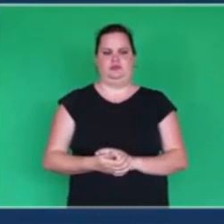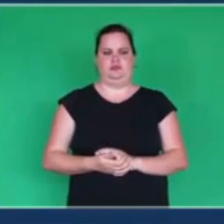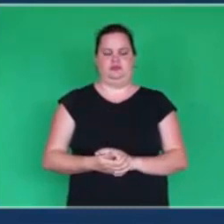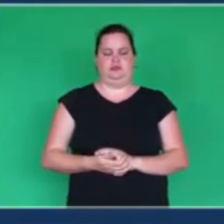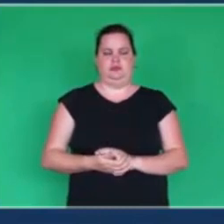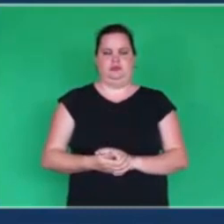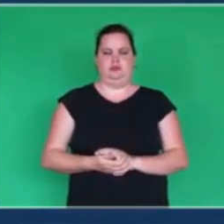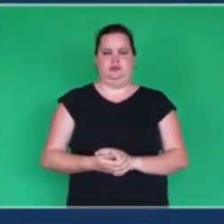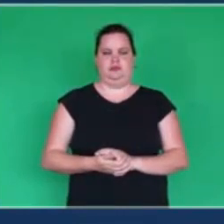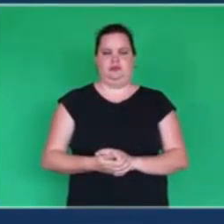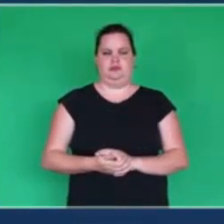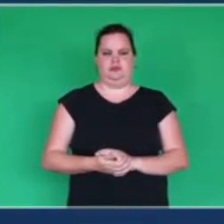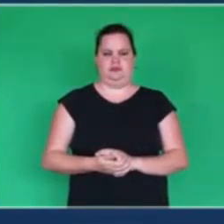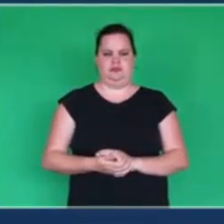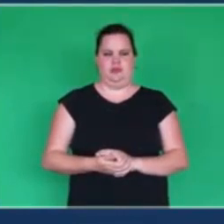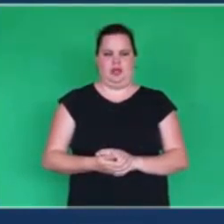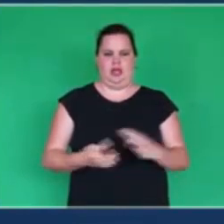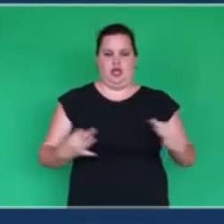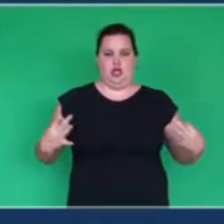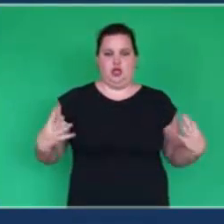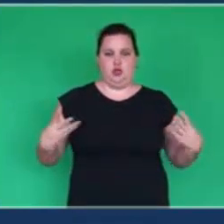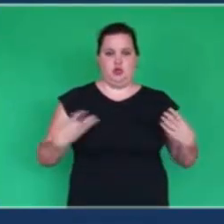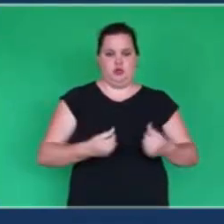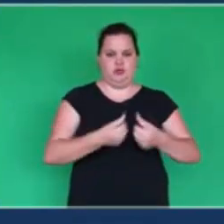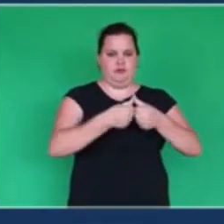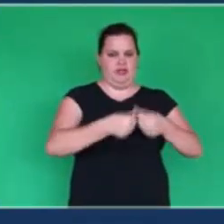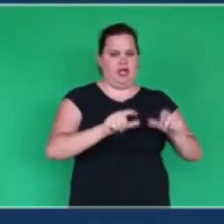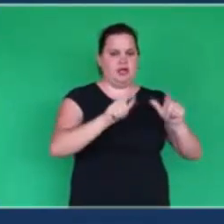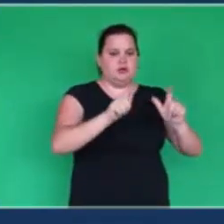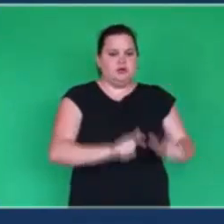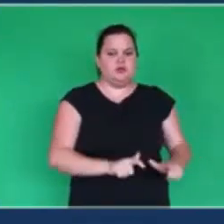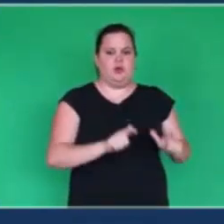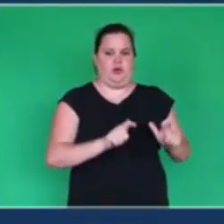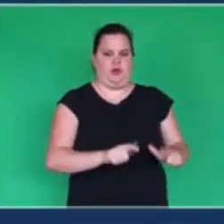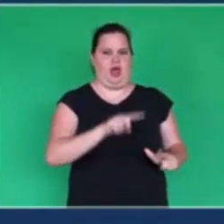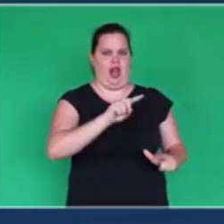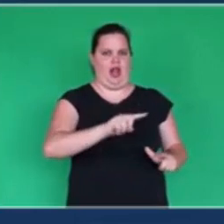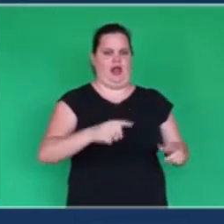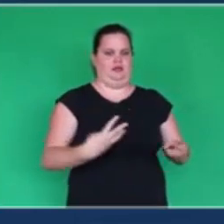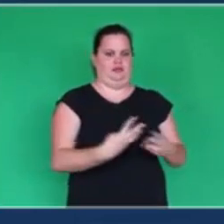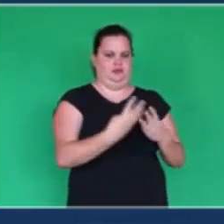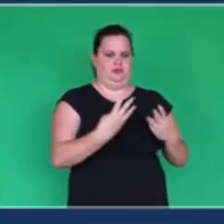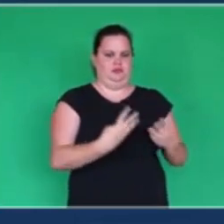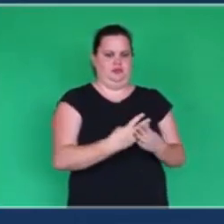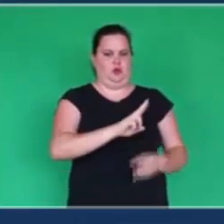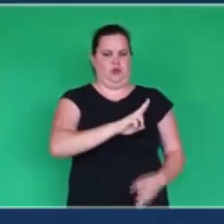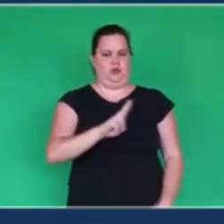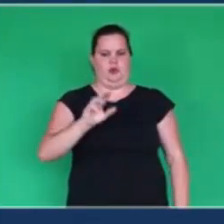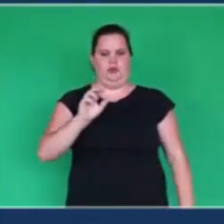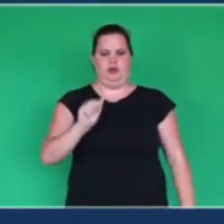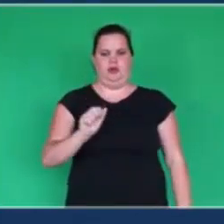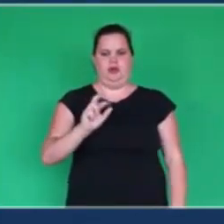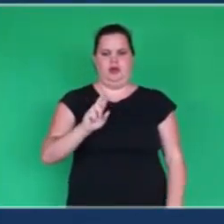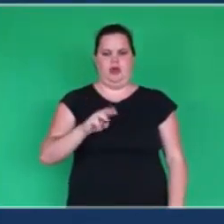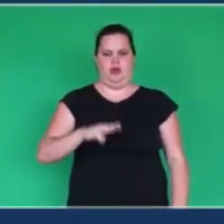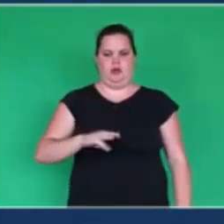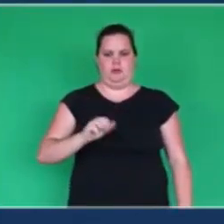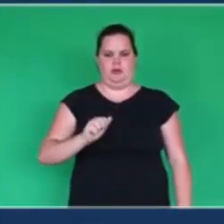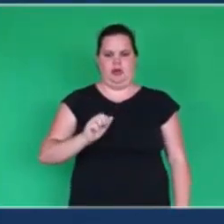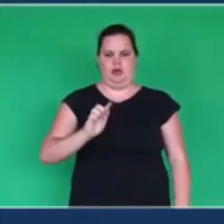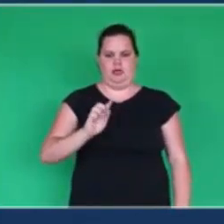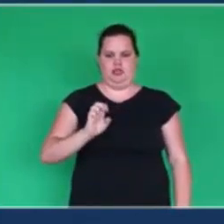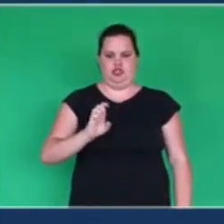to the place called in Hebrew Armageddon. Let's continue. Now,